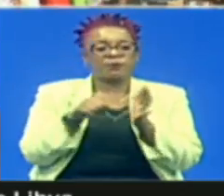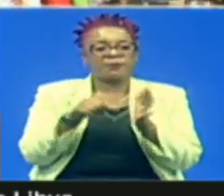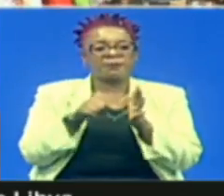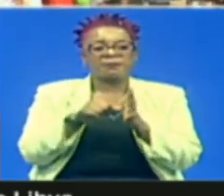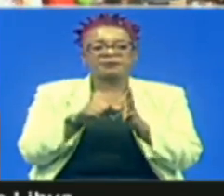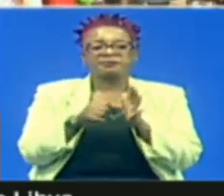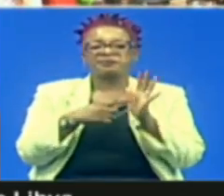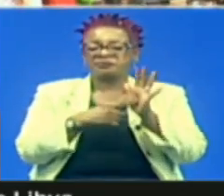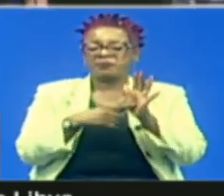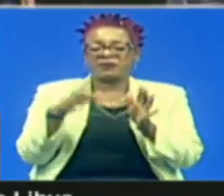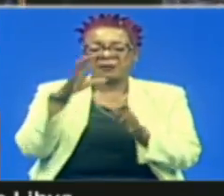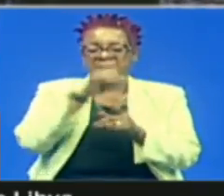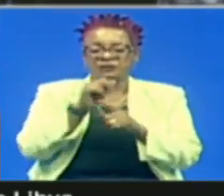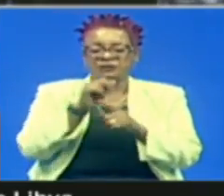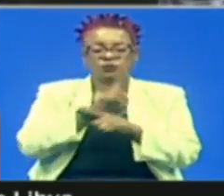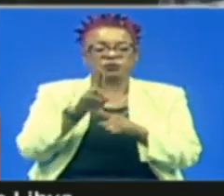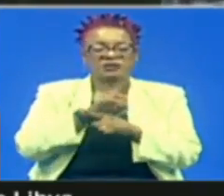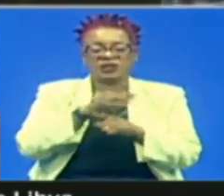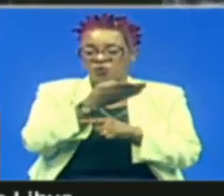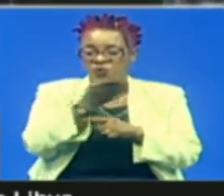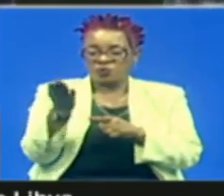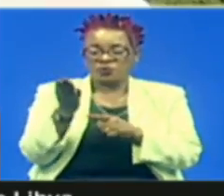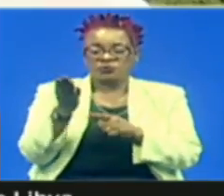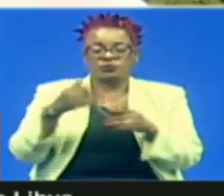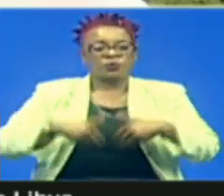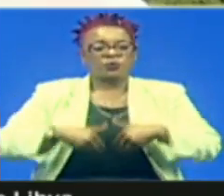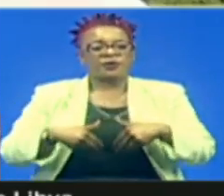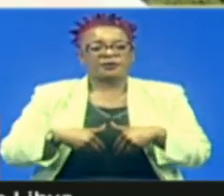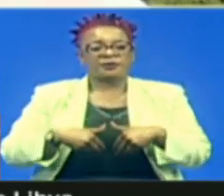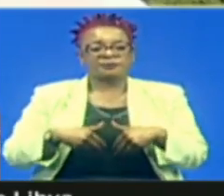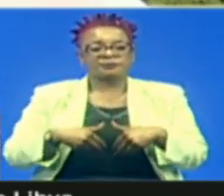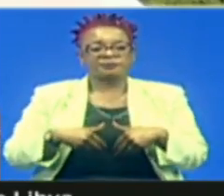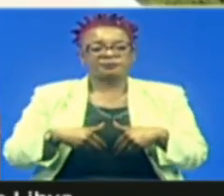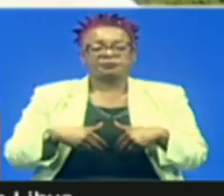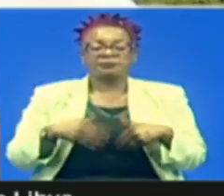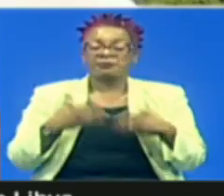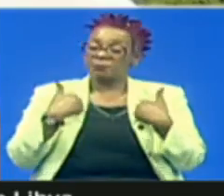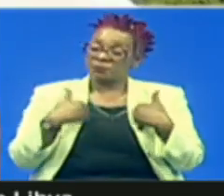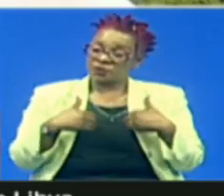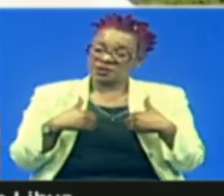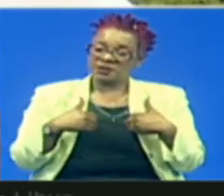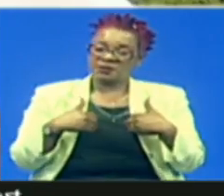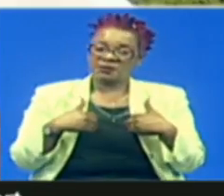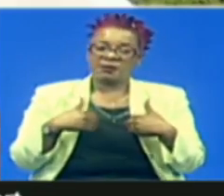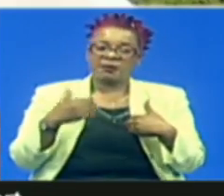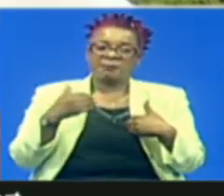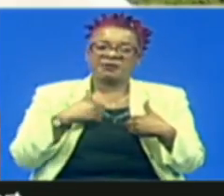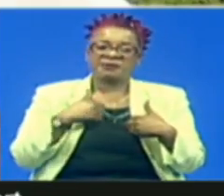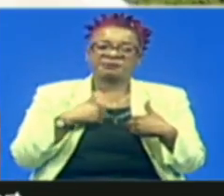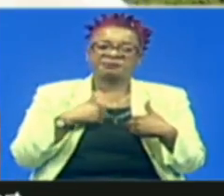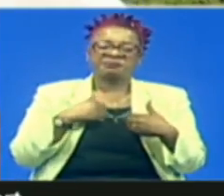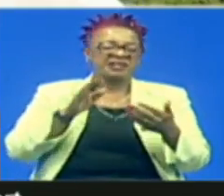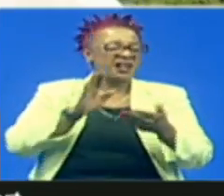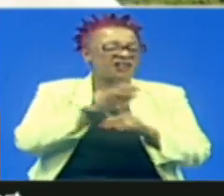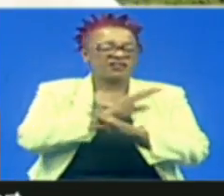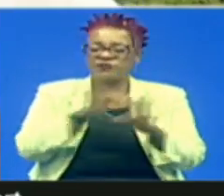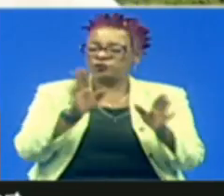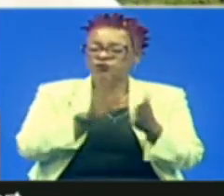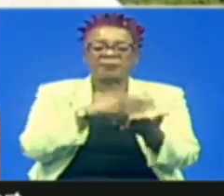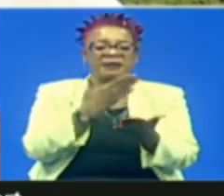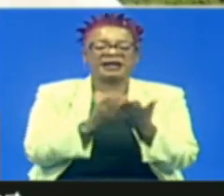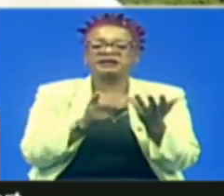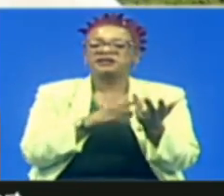to be misusing dejected unemployed youth. Kwangu, kama sahi mimi nilikataa kuapply hiyo census.